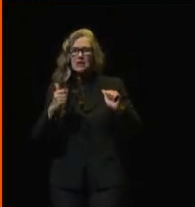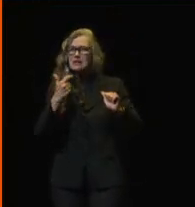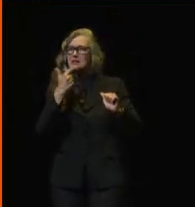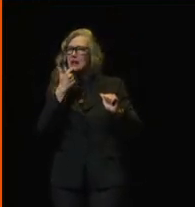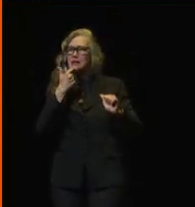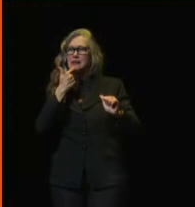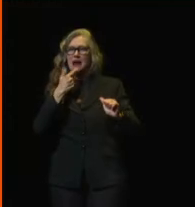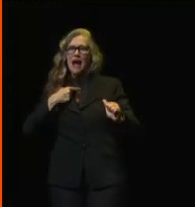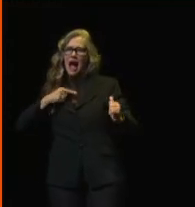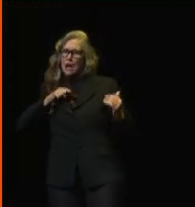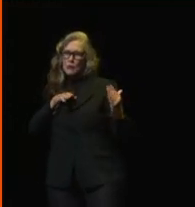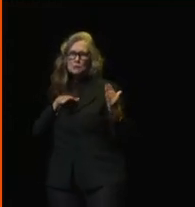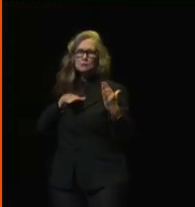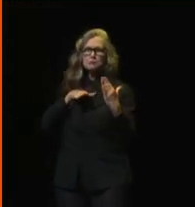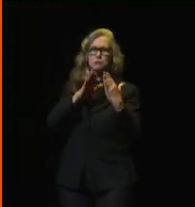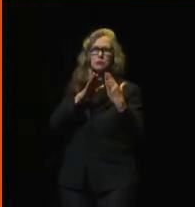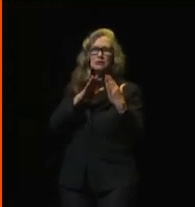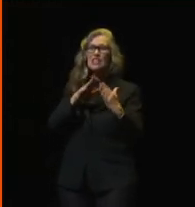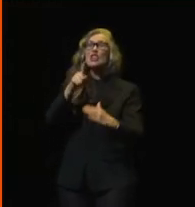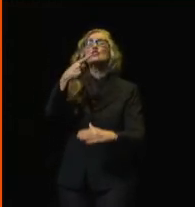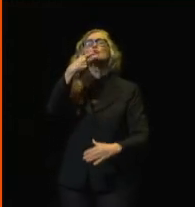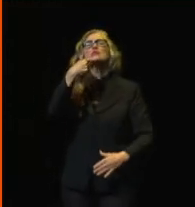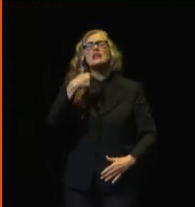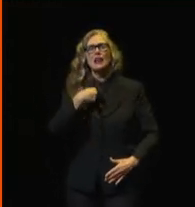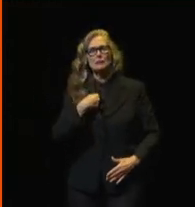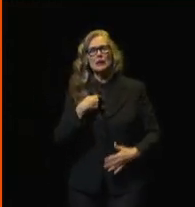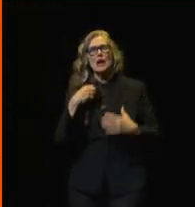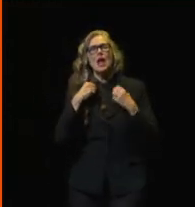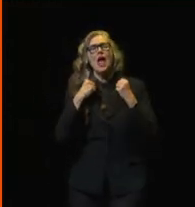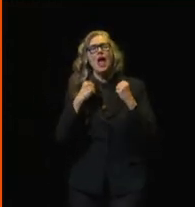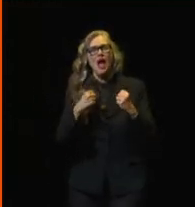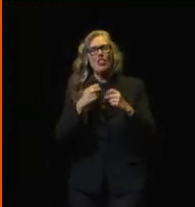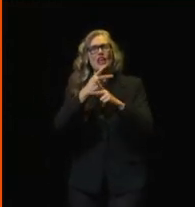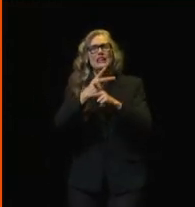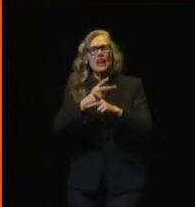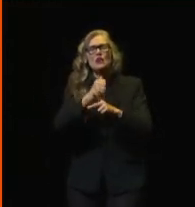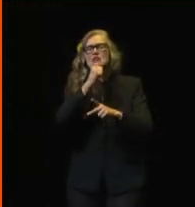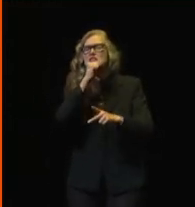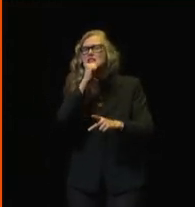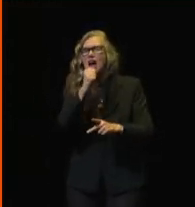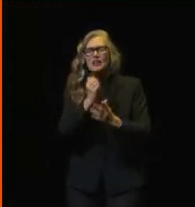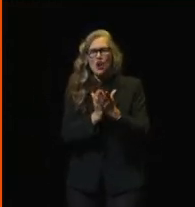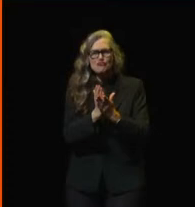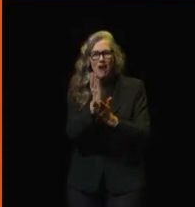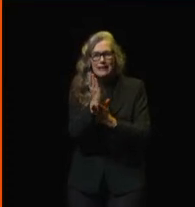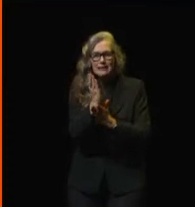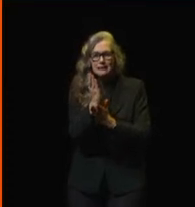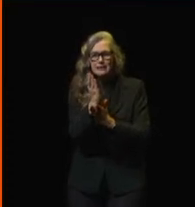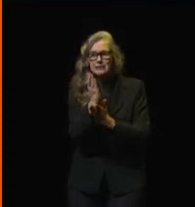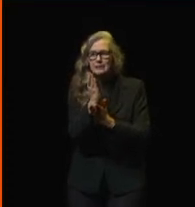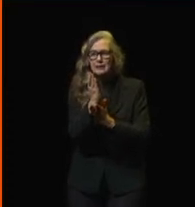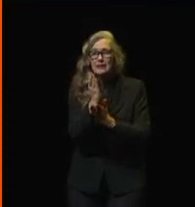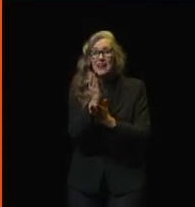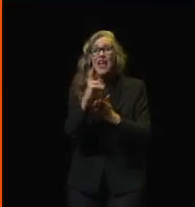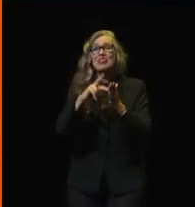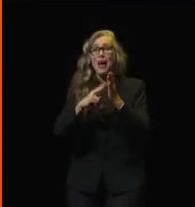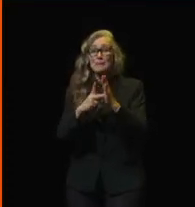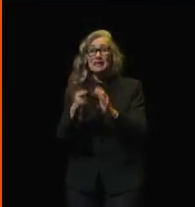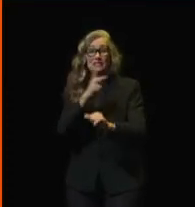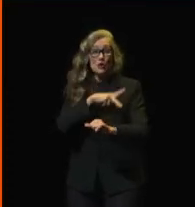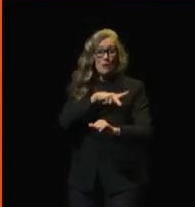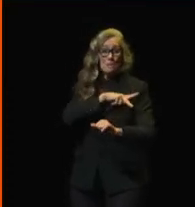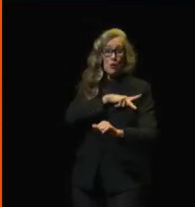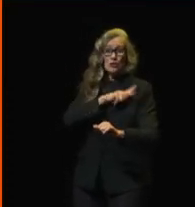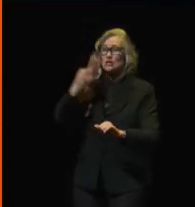Ady obliterated the line between what is personal and what is political.